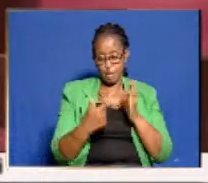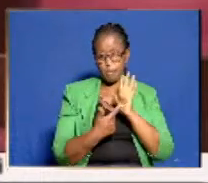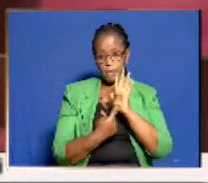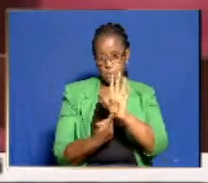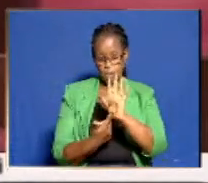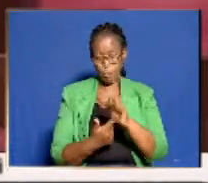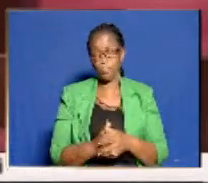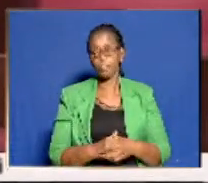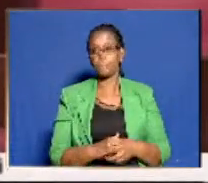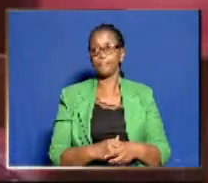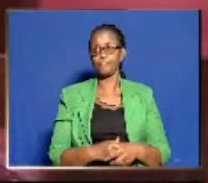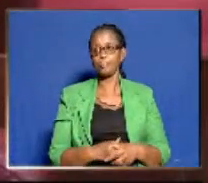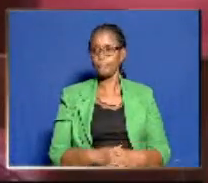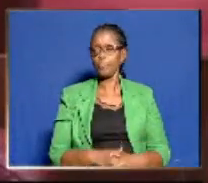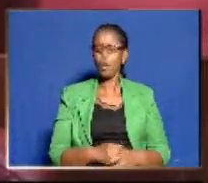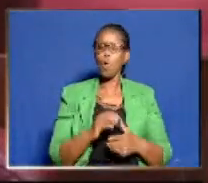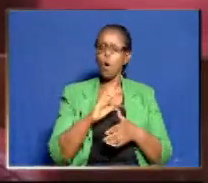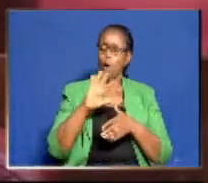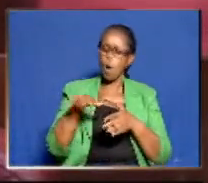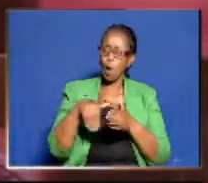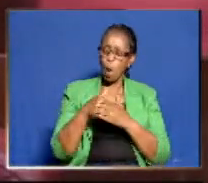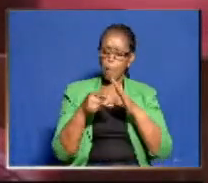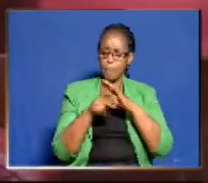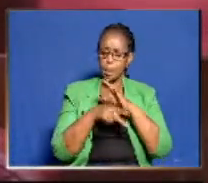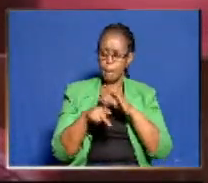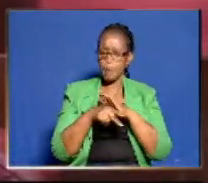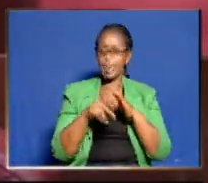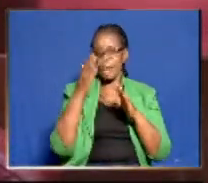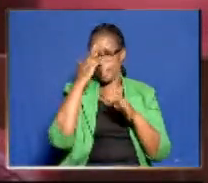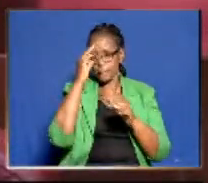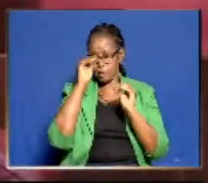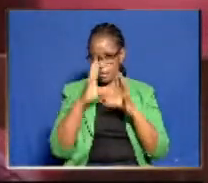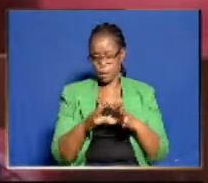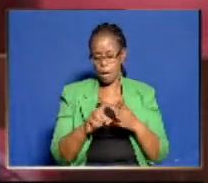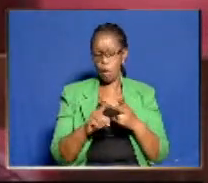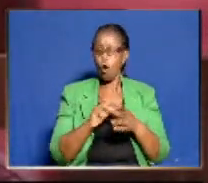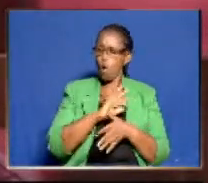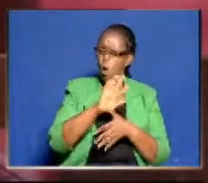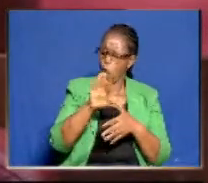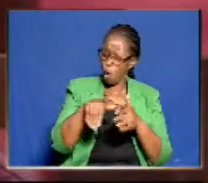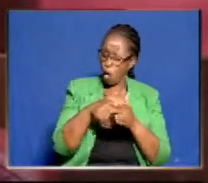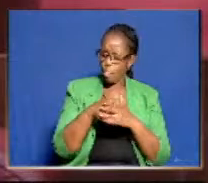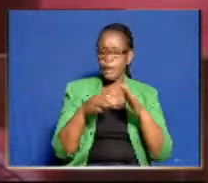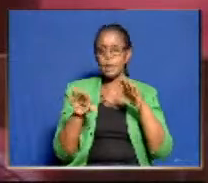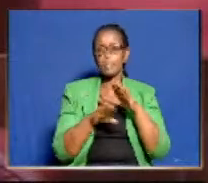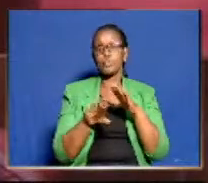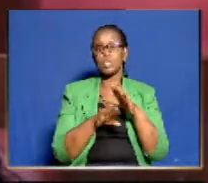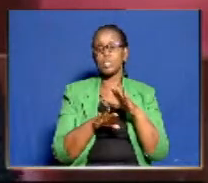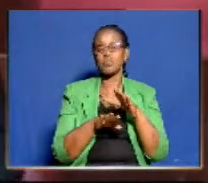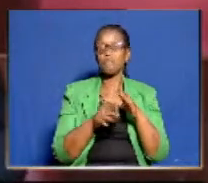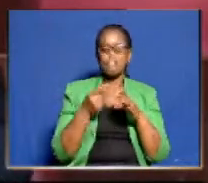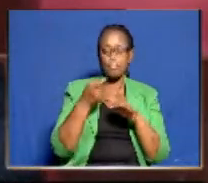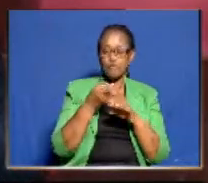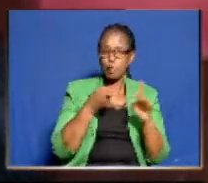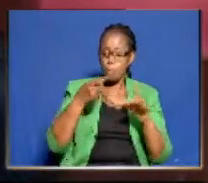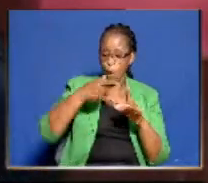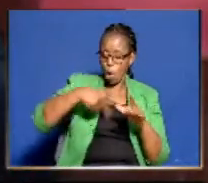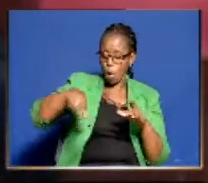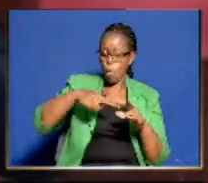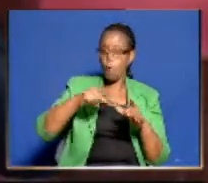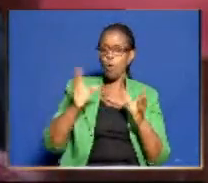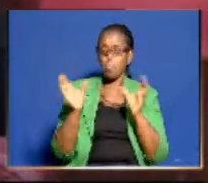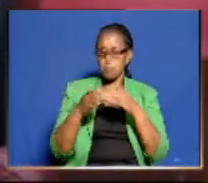that all head teachers, primary head teachers, all deputies, 90% are not from the local community. And therefore it raises a lot